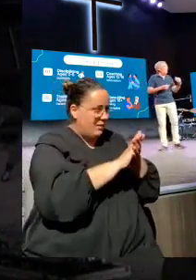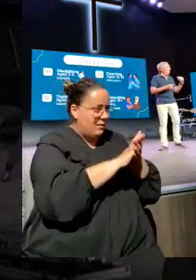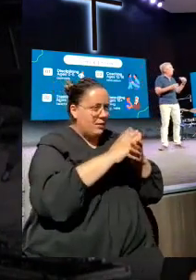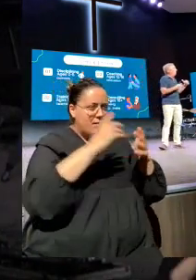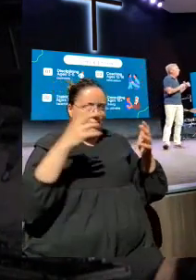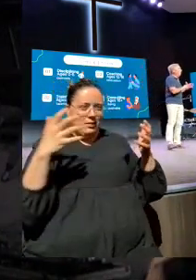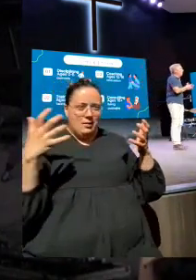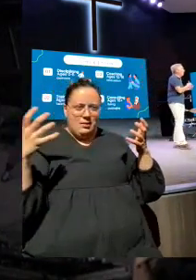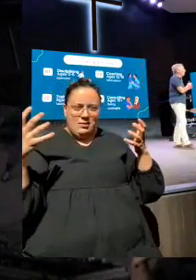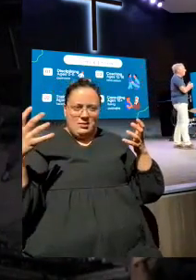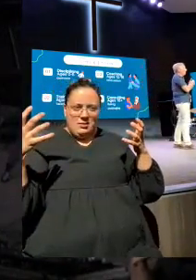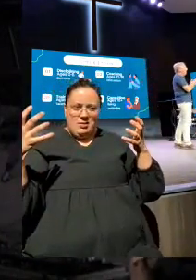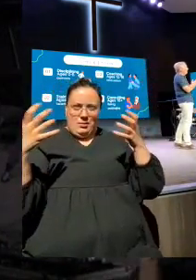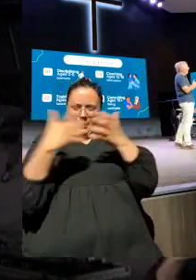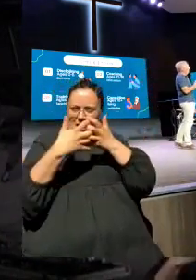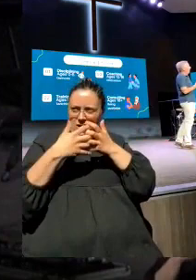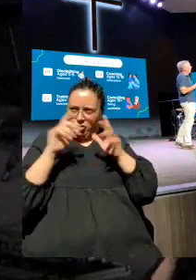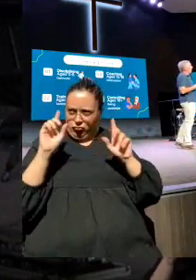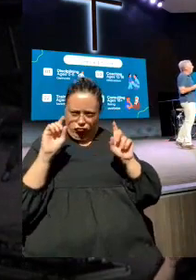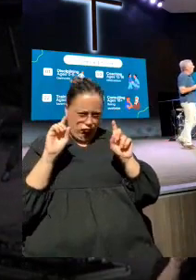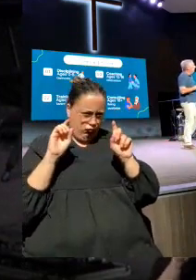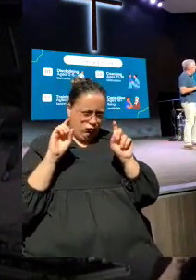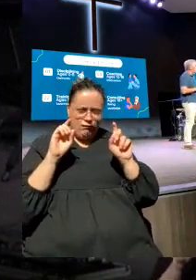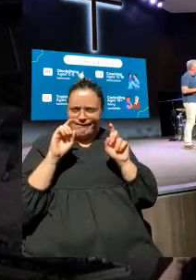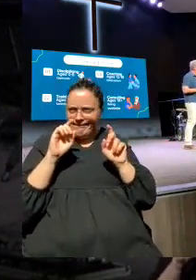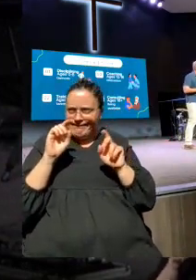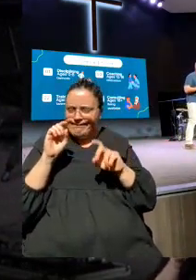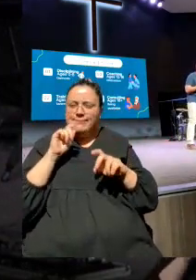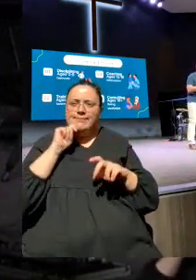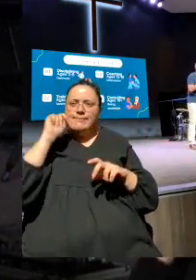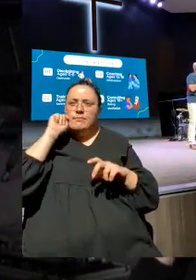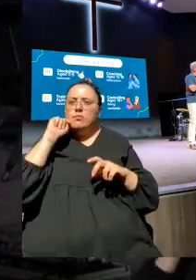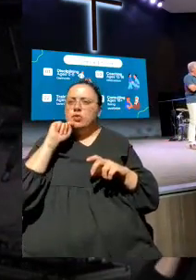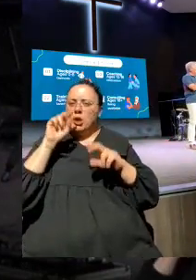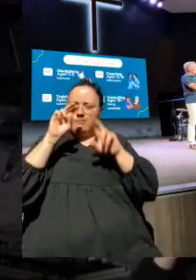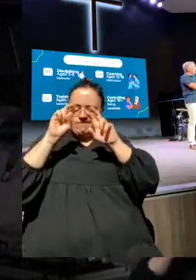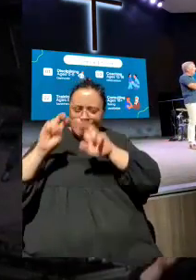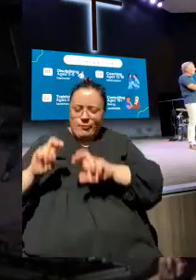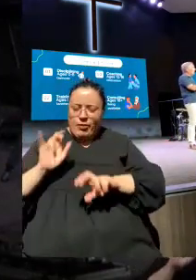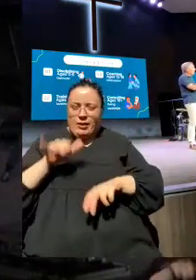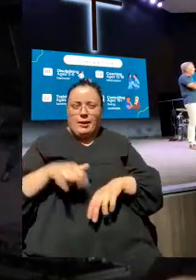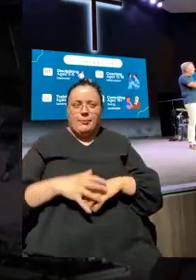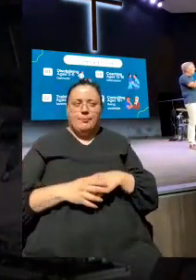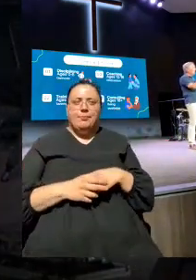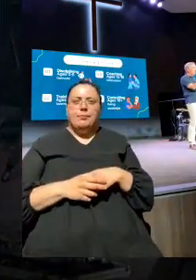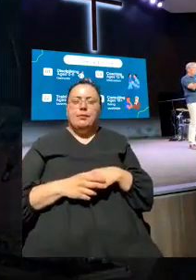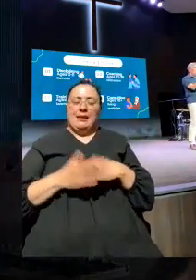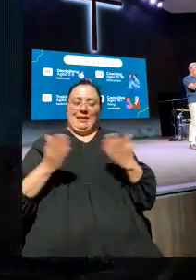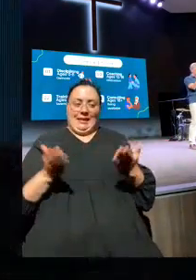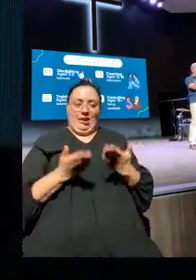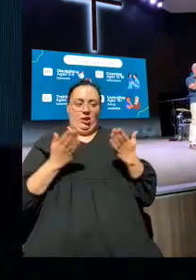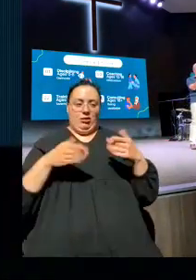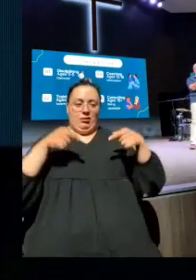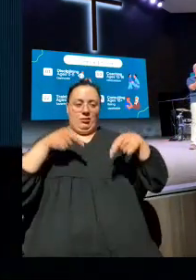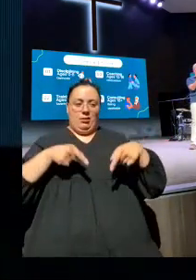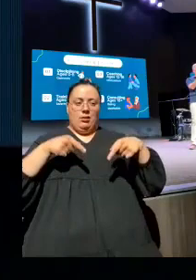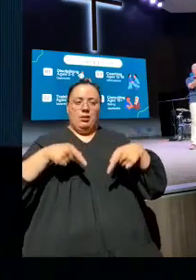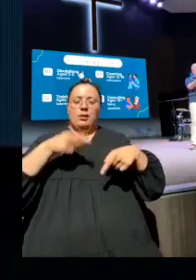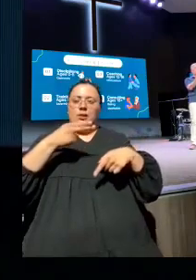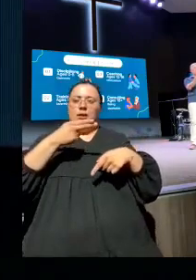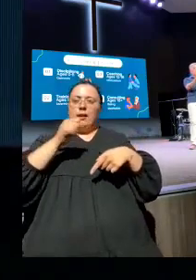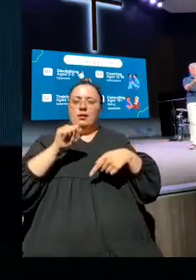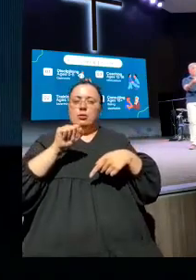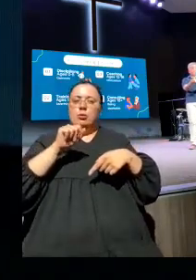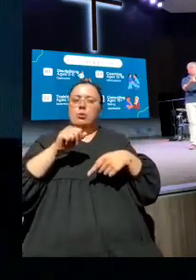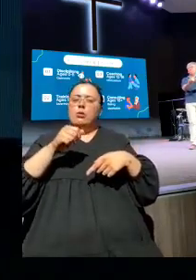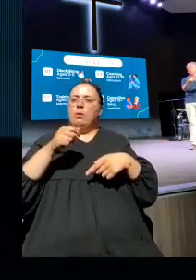part of the whole process that we have in our Elevate Student Ministries is we're trying to get our students into relationship with adults who can speak